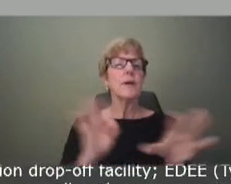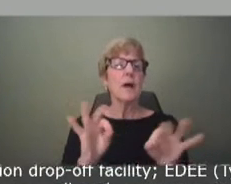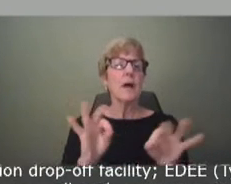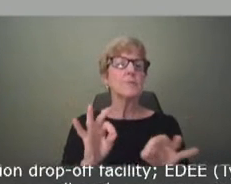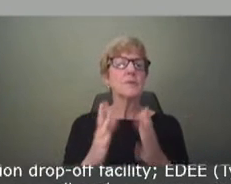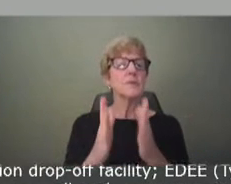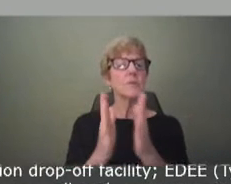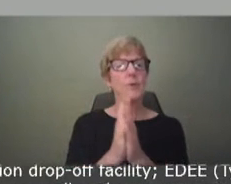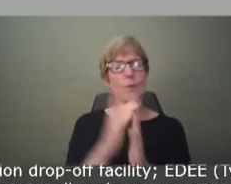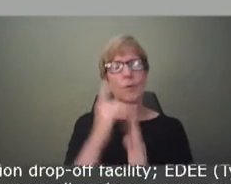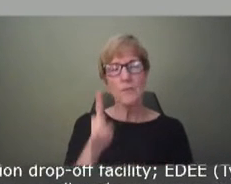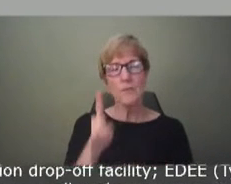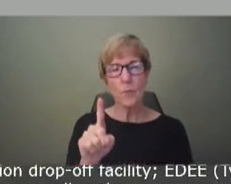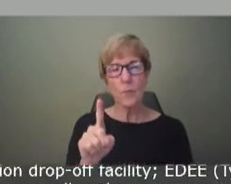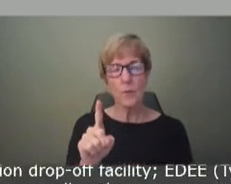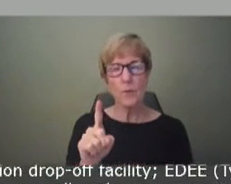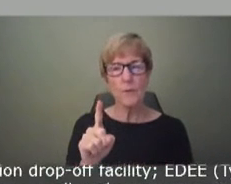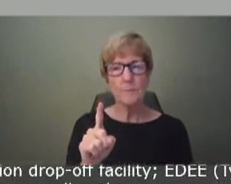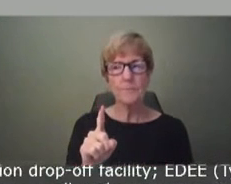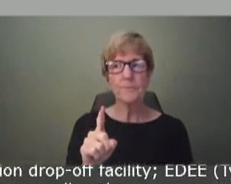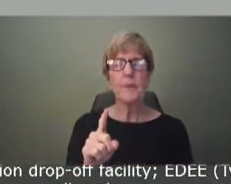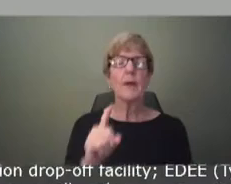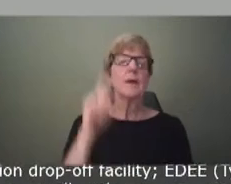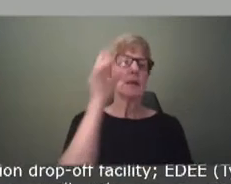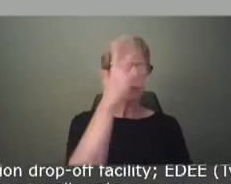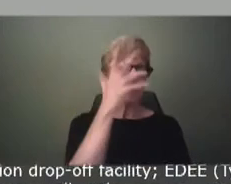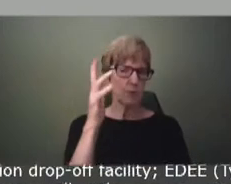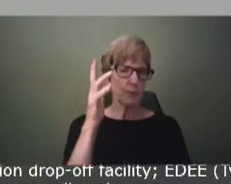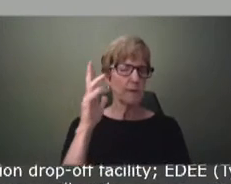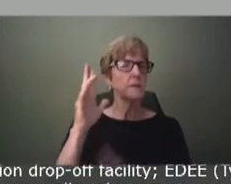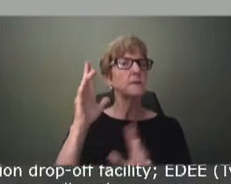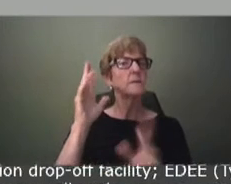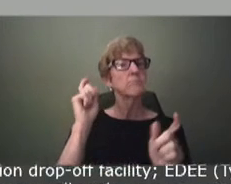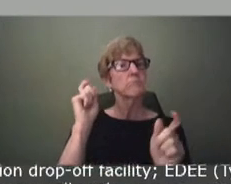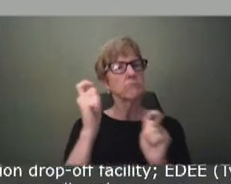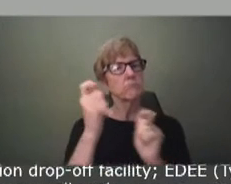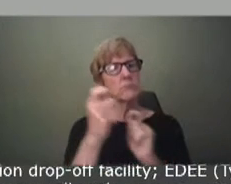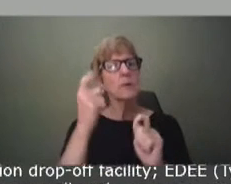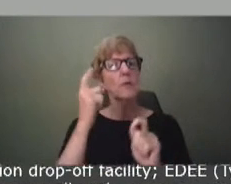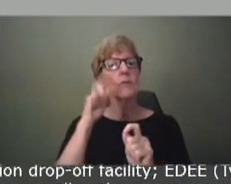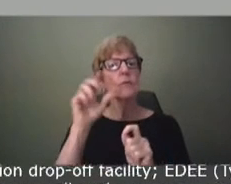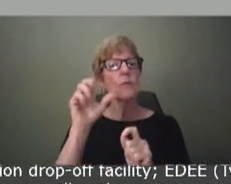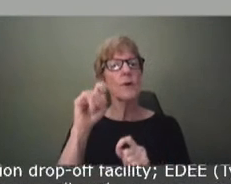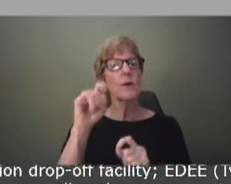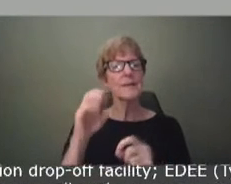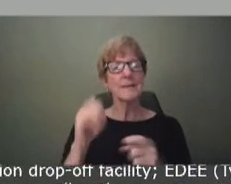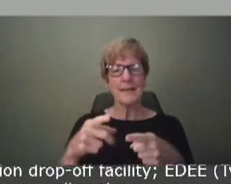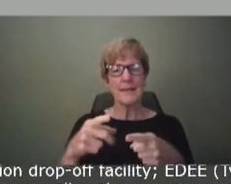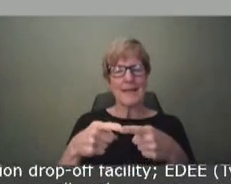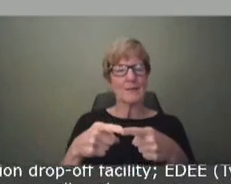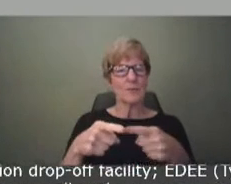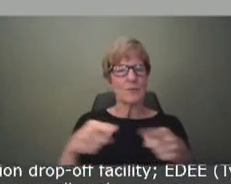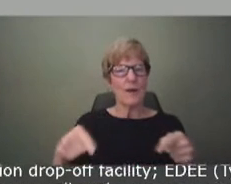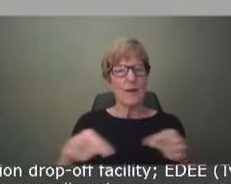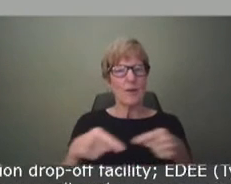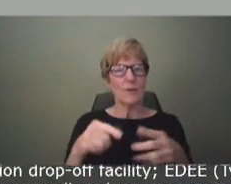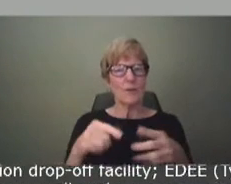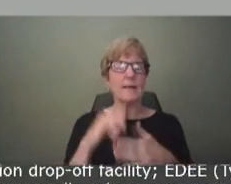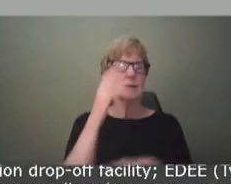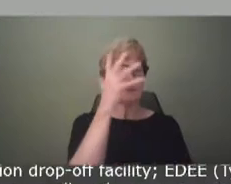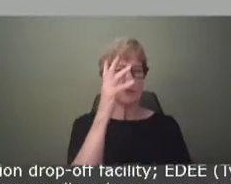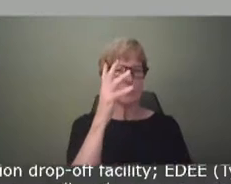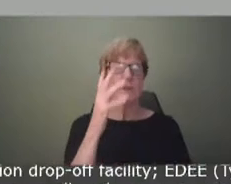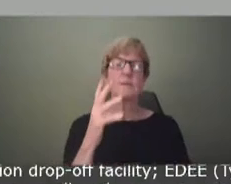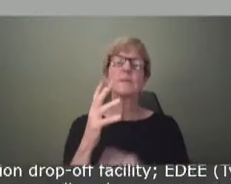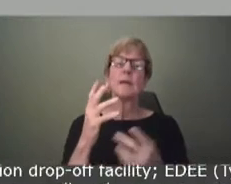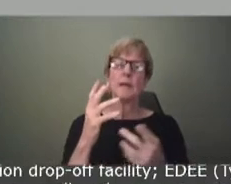for uh existing tree canopy modifications for uh sight triangles Drive location there are some existing trees that the petitioner is trying